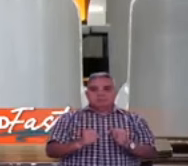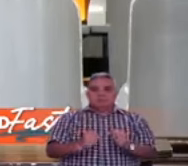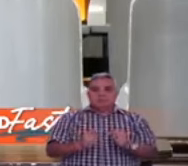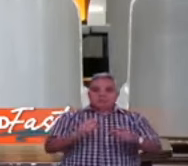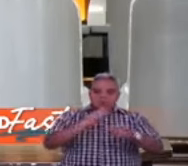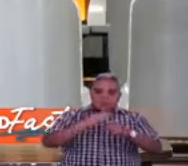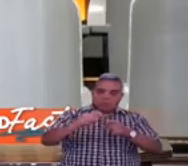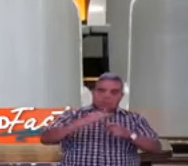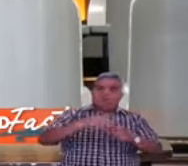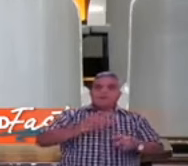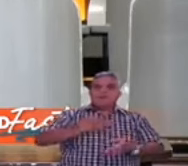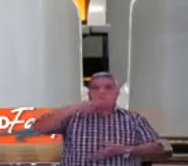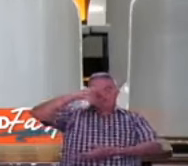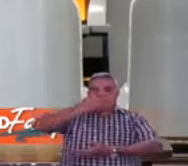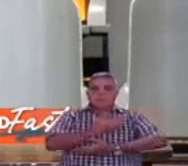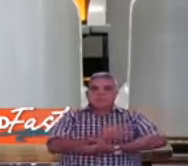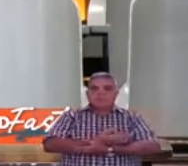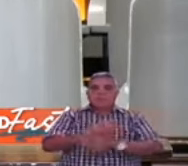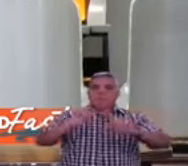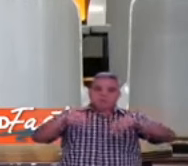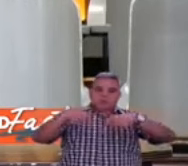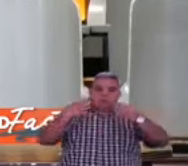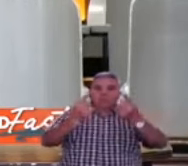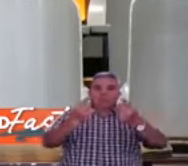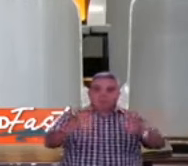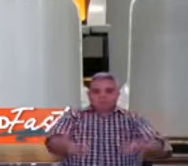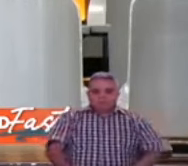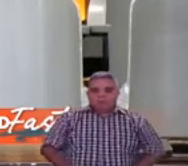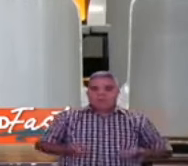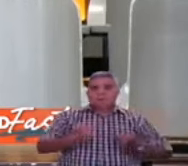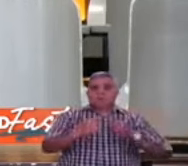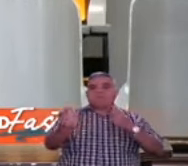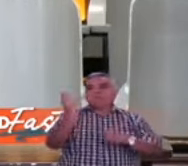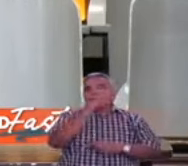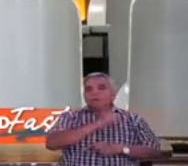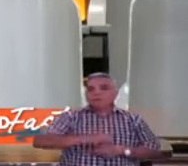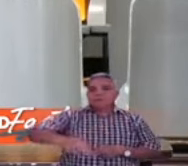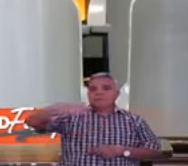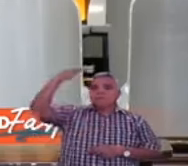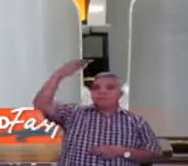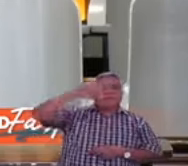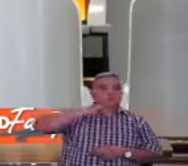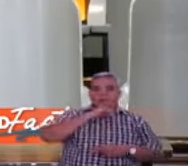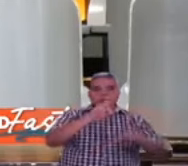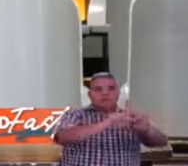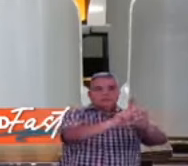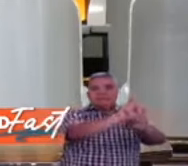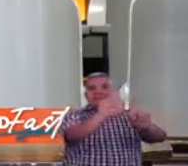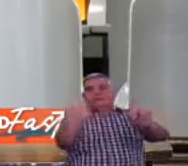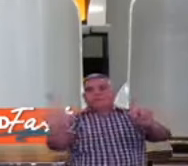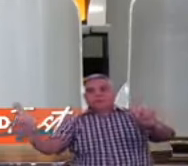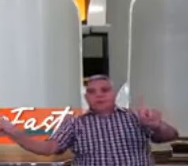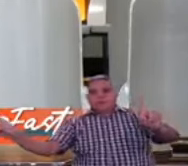to train my child in the way that they should go, so that when they become old, they will not depart from it. Don't